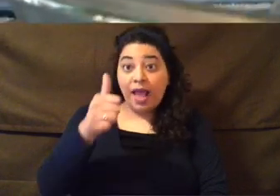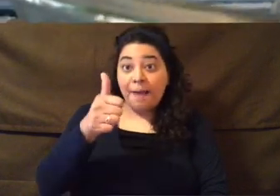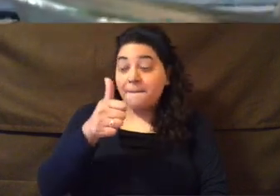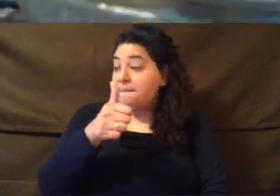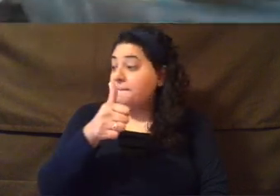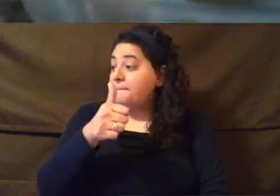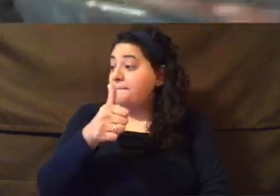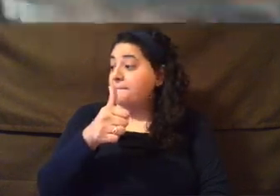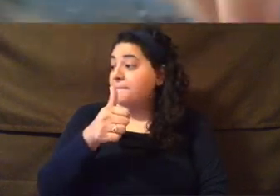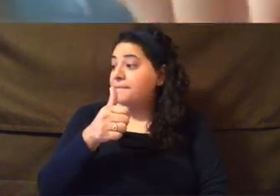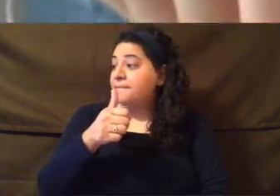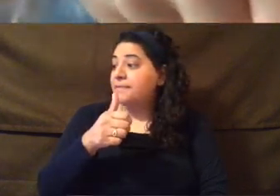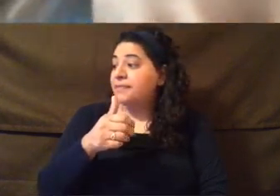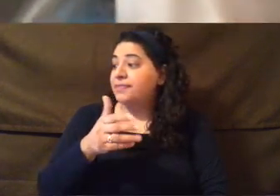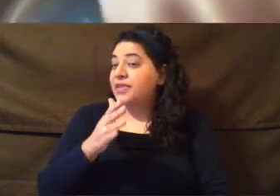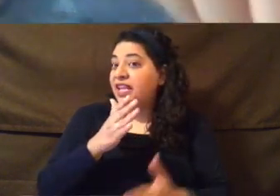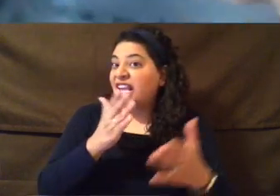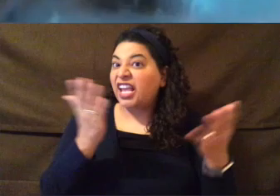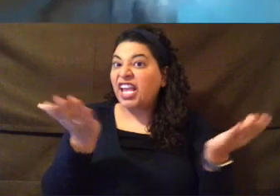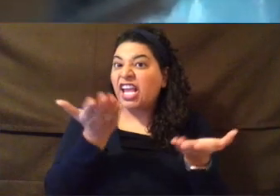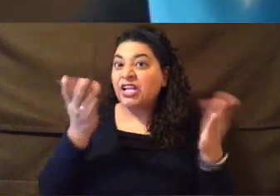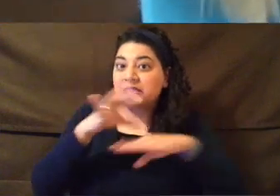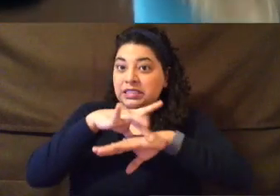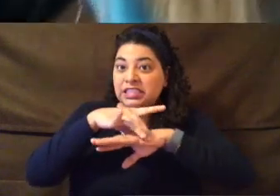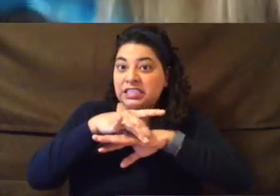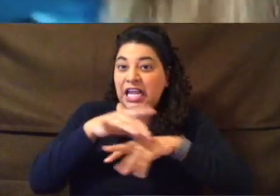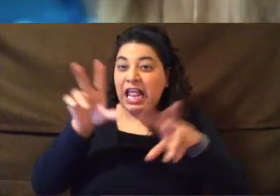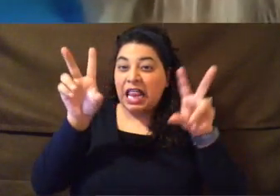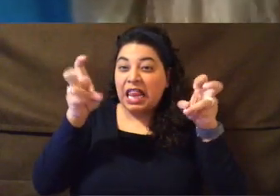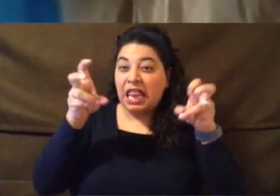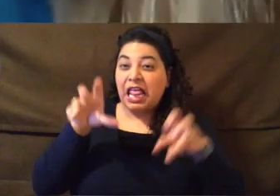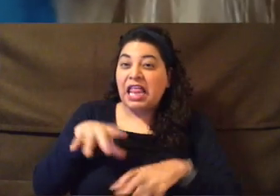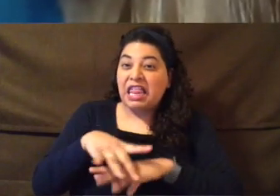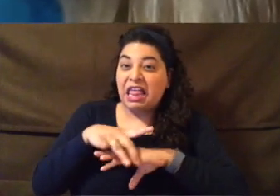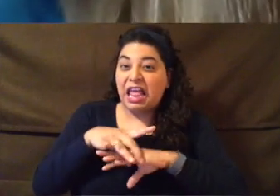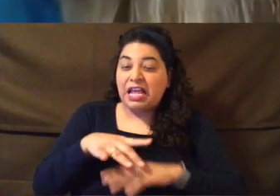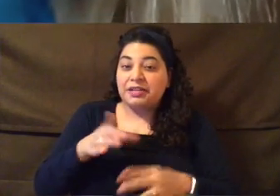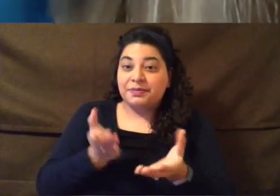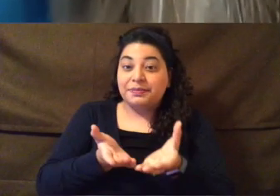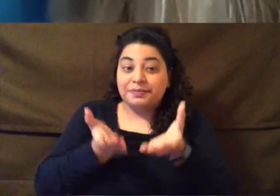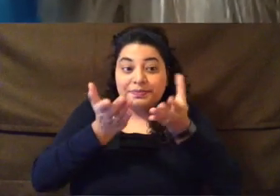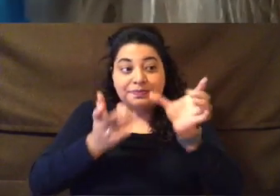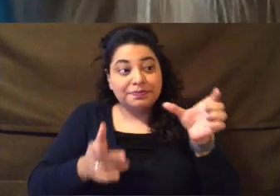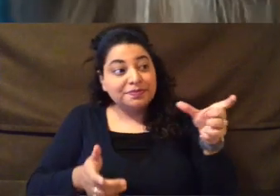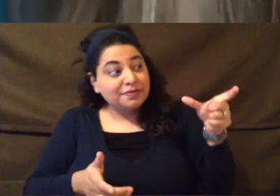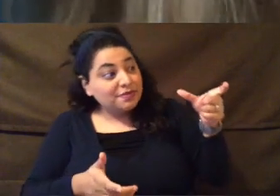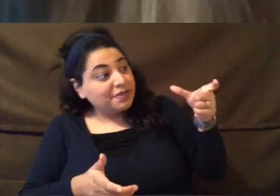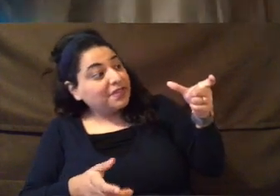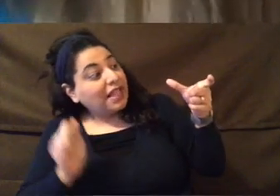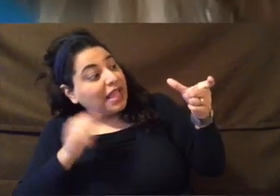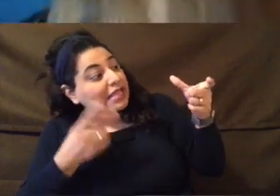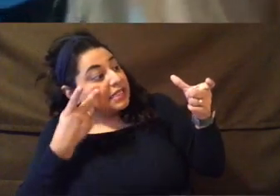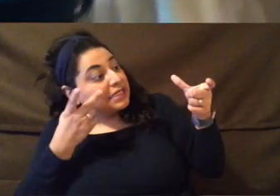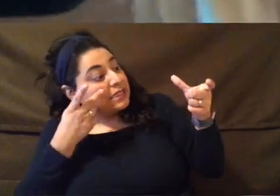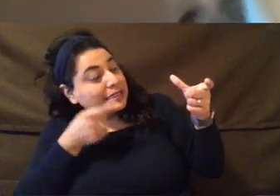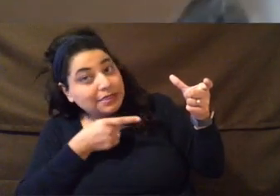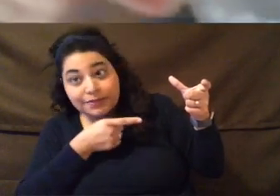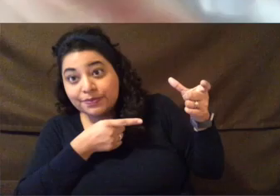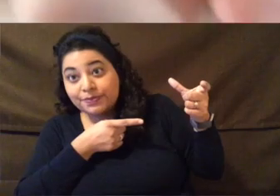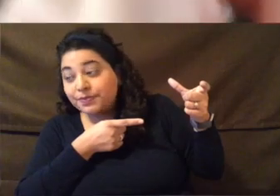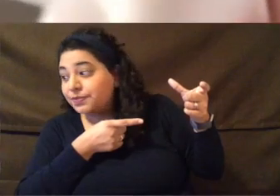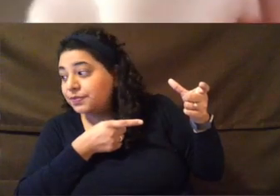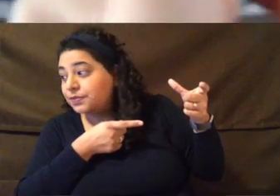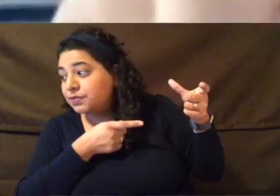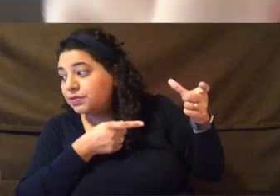Okay, now here's the land. As you can see,